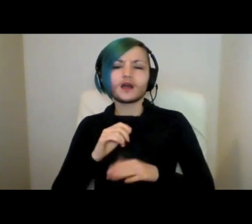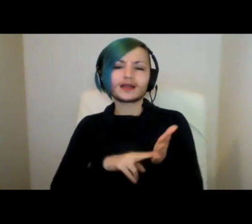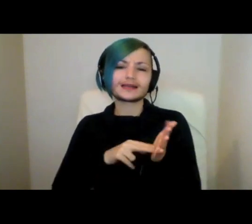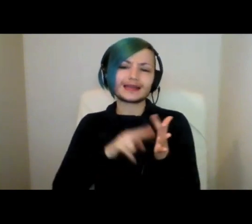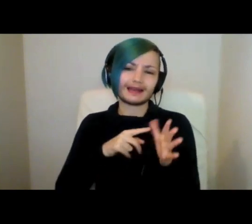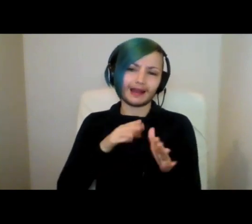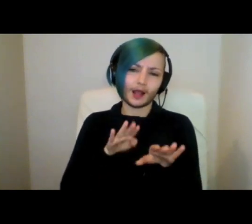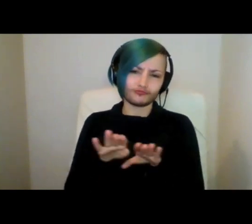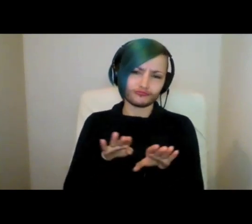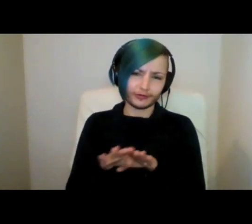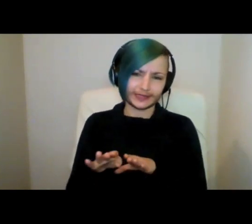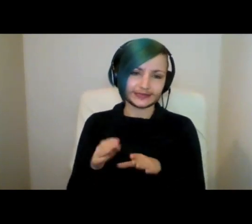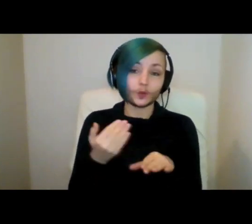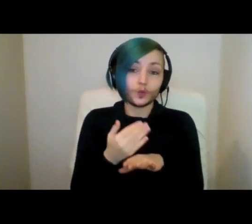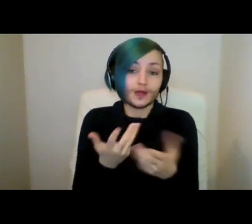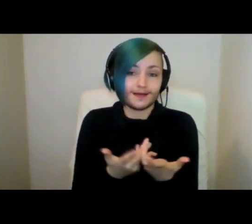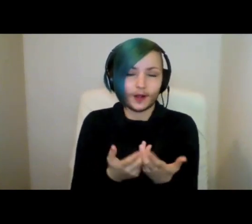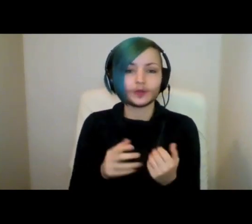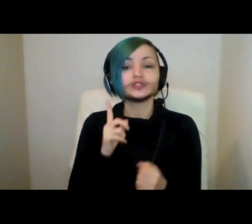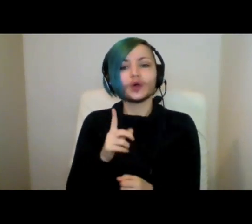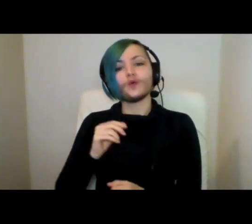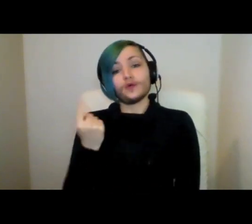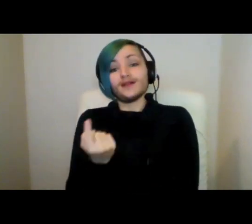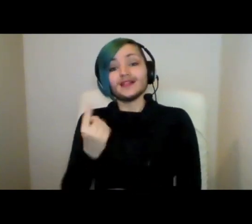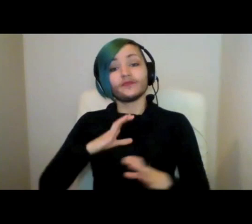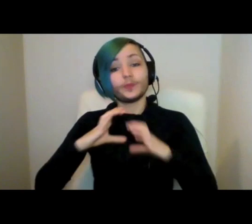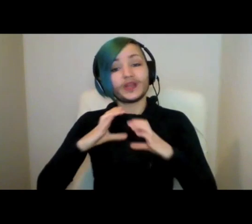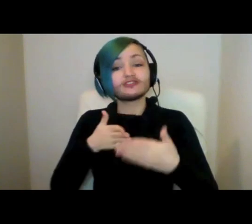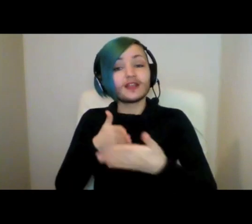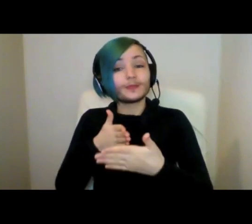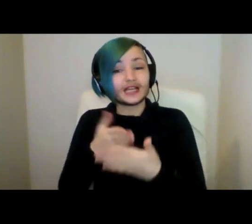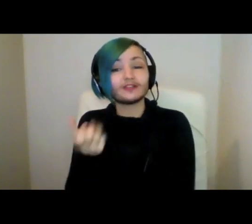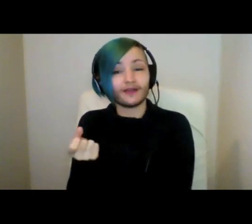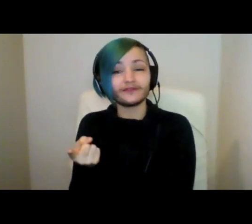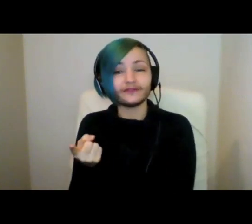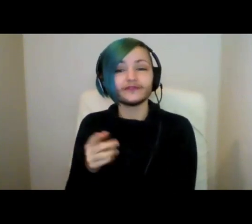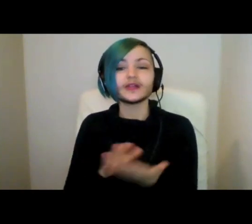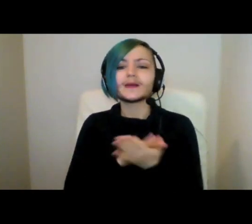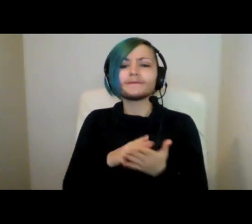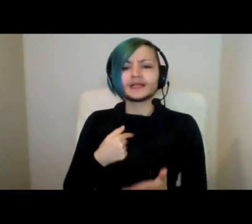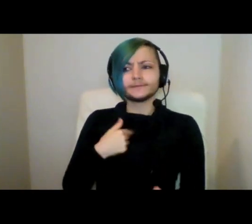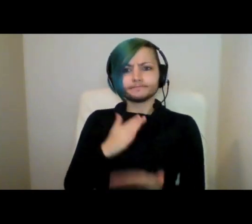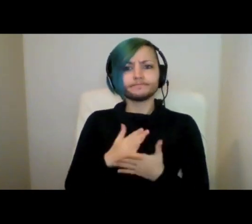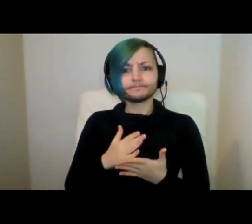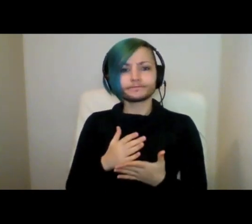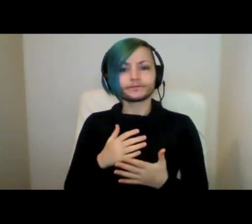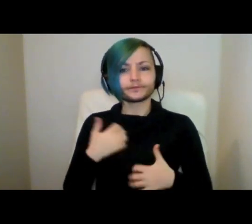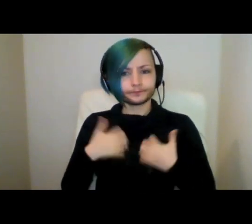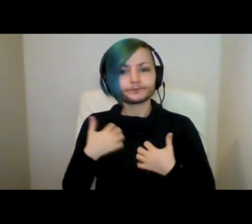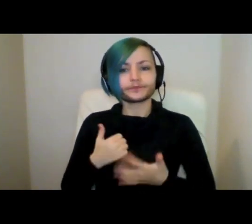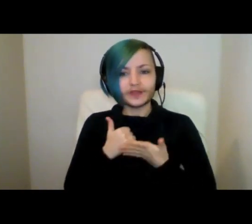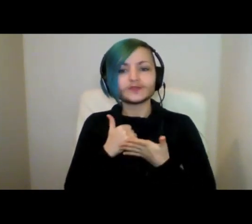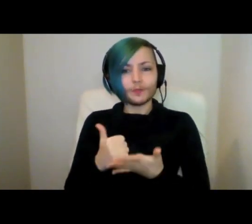partly because of her limited communication, I was always very keen to support artists like Naina